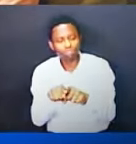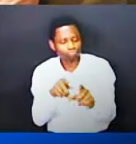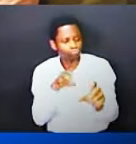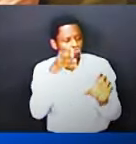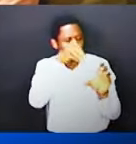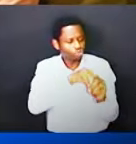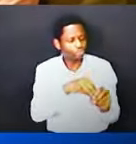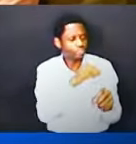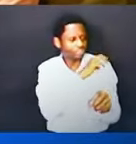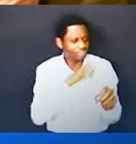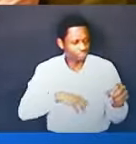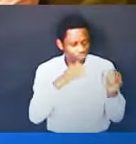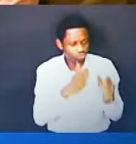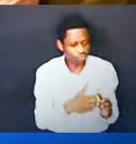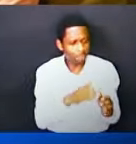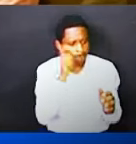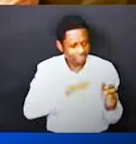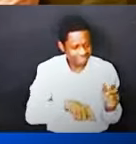You see,